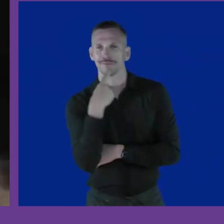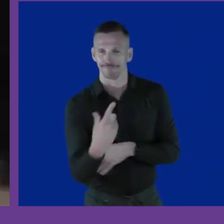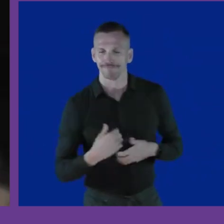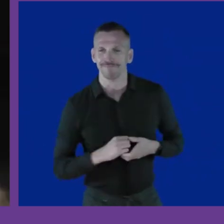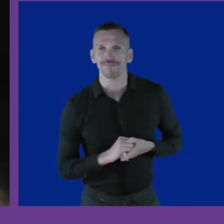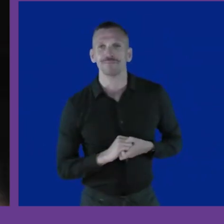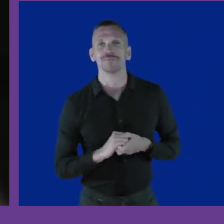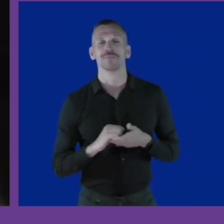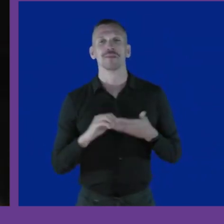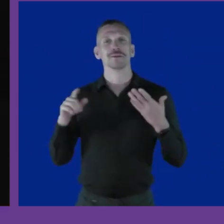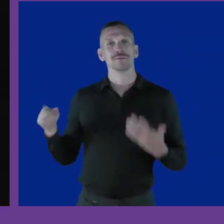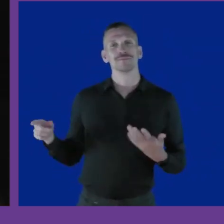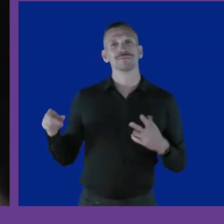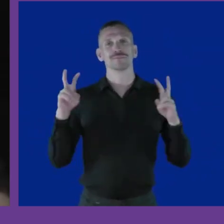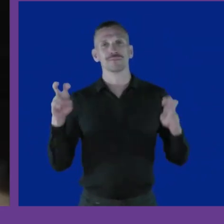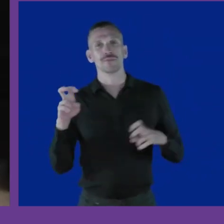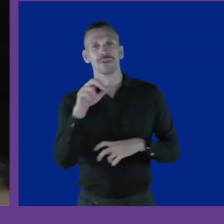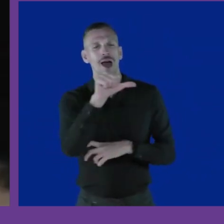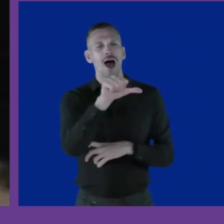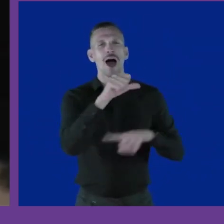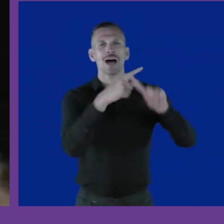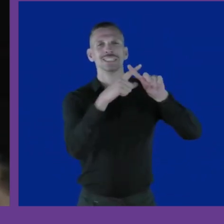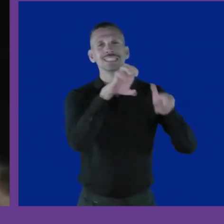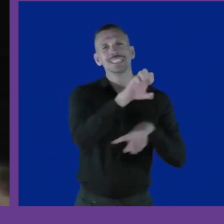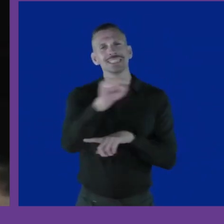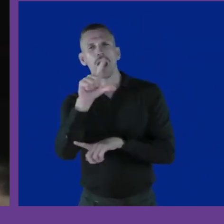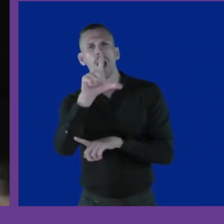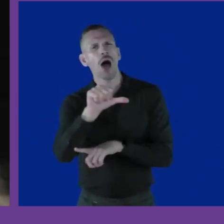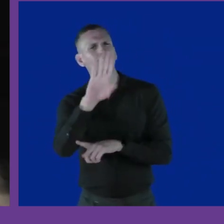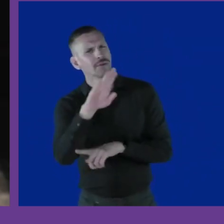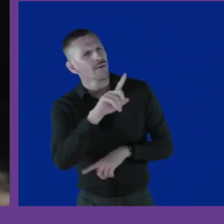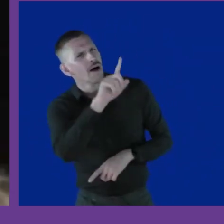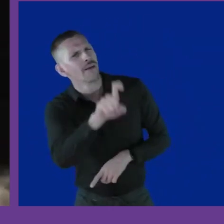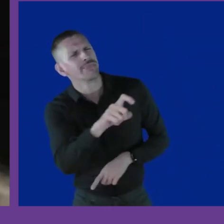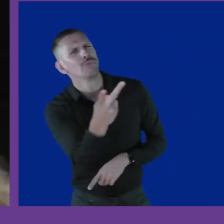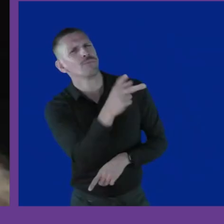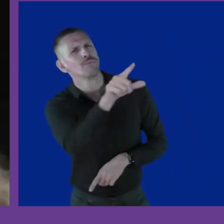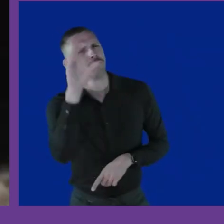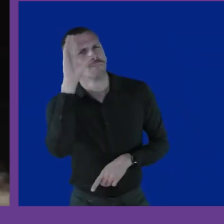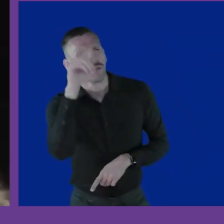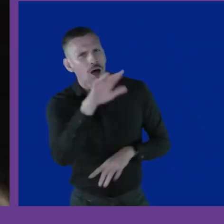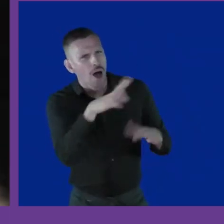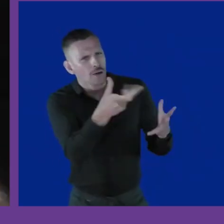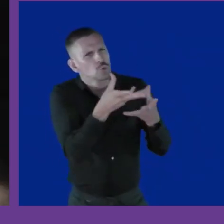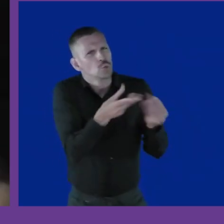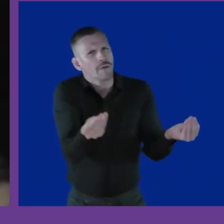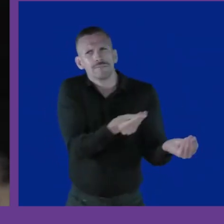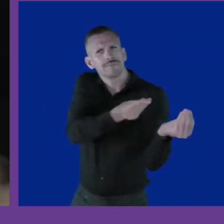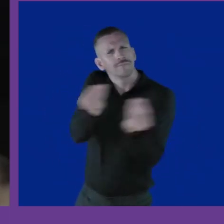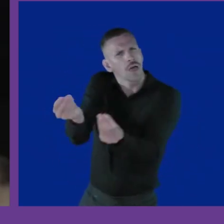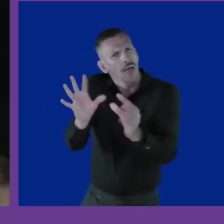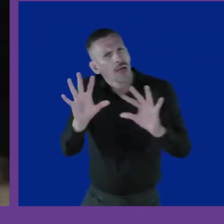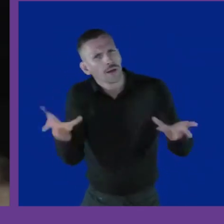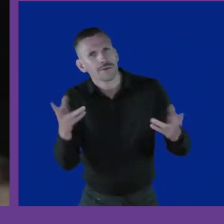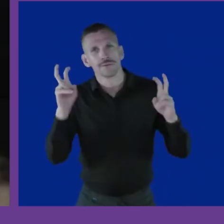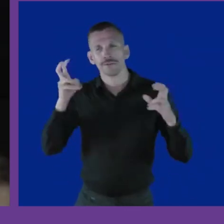is that something you are encountering as well, this fragmentation? I mean, you now developed a solution. How do you bring that to the market? How do you